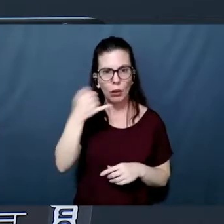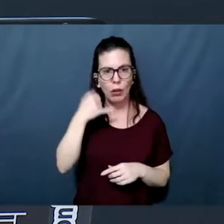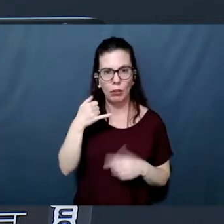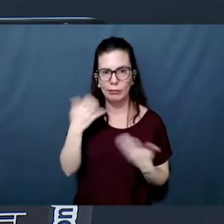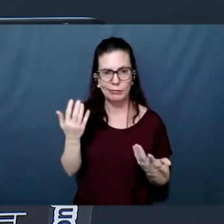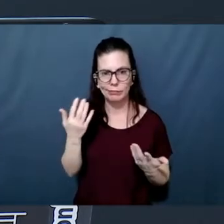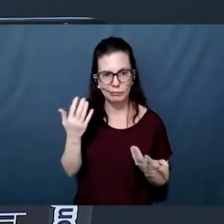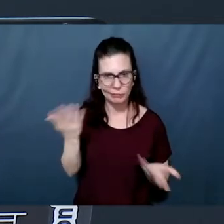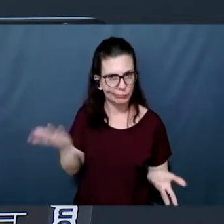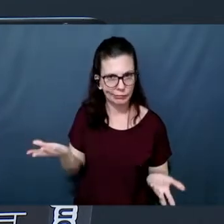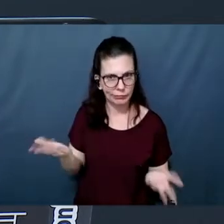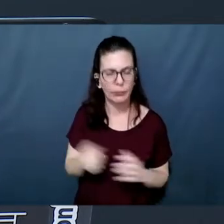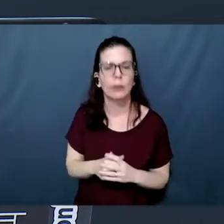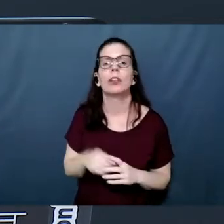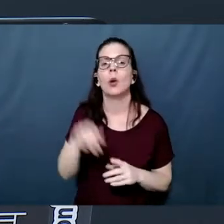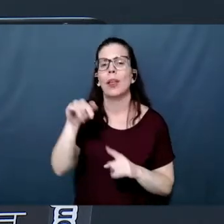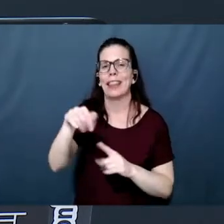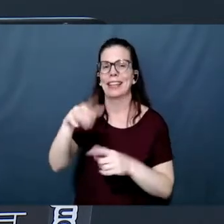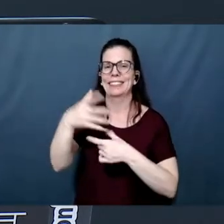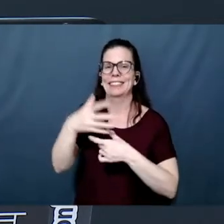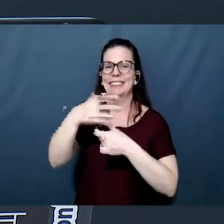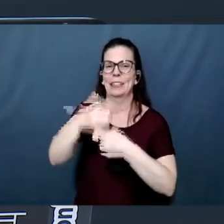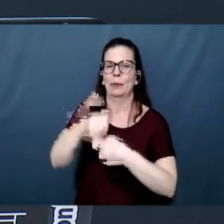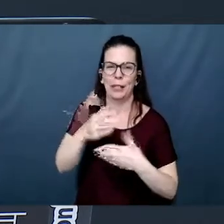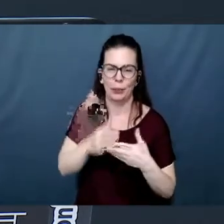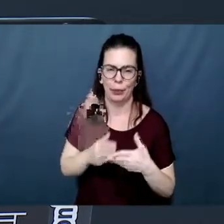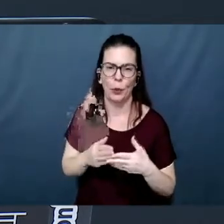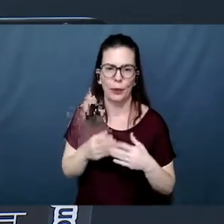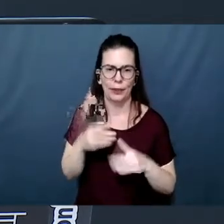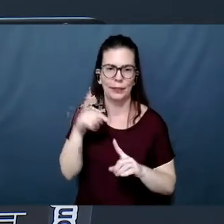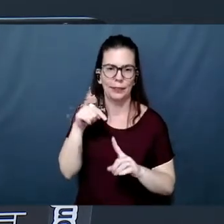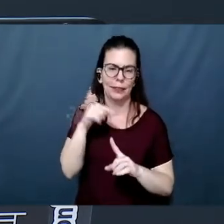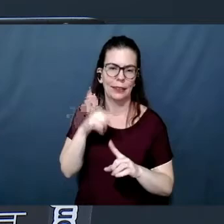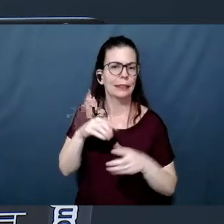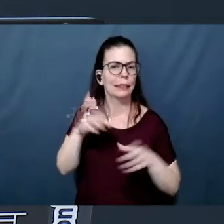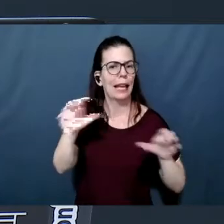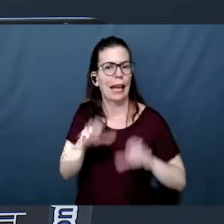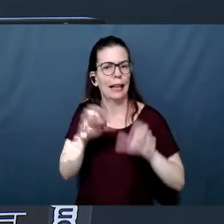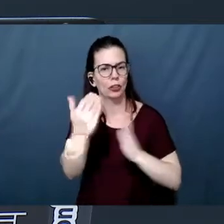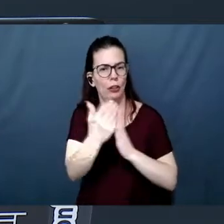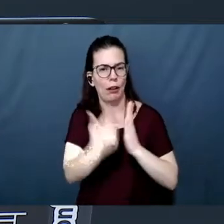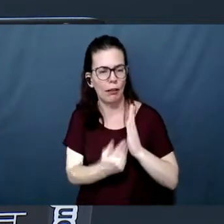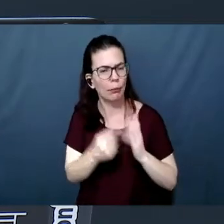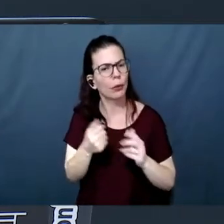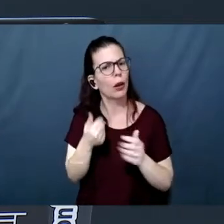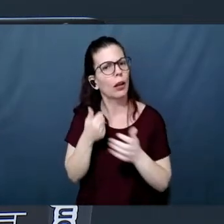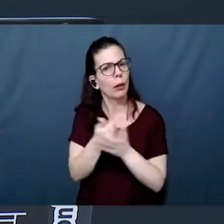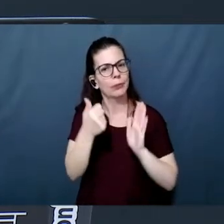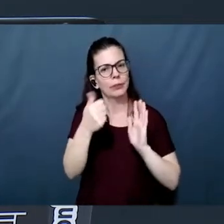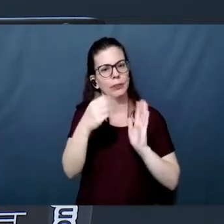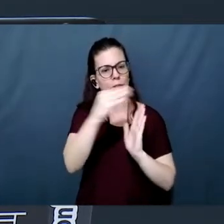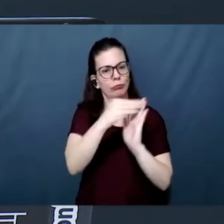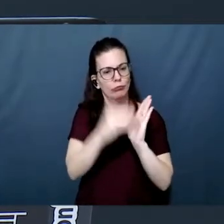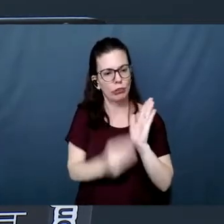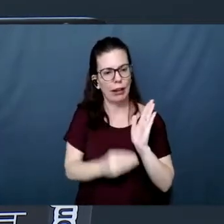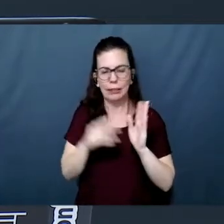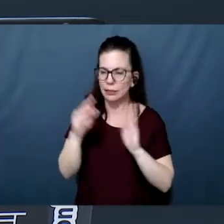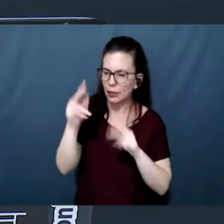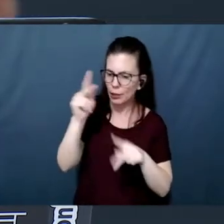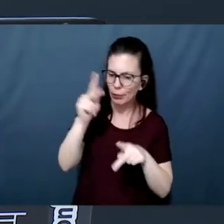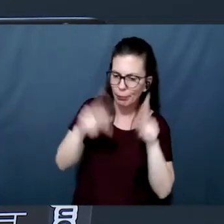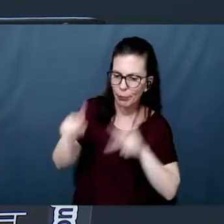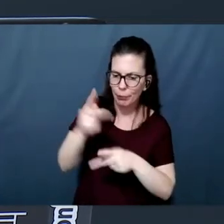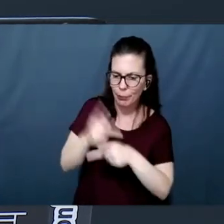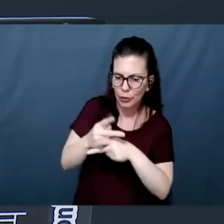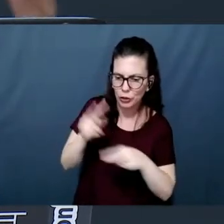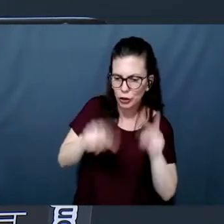where the summary component, that is the action item, helps you track and monitor these things in a way that you can make sure those commitments are kept and you